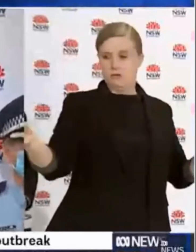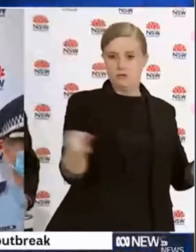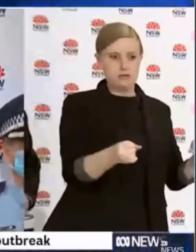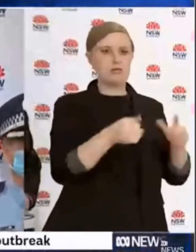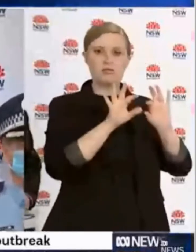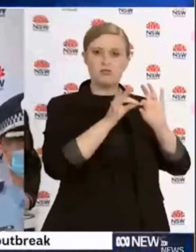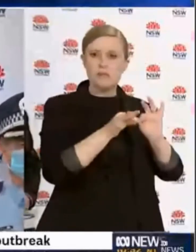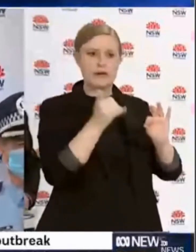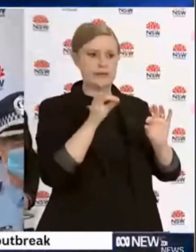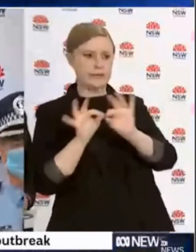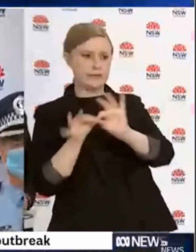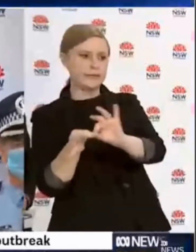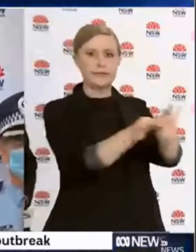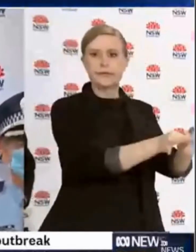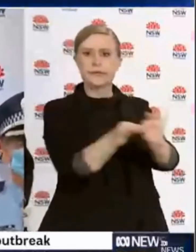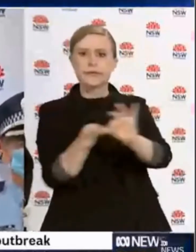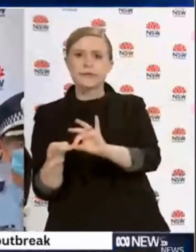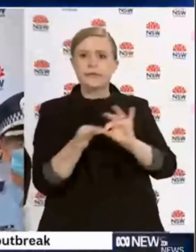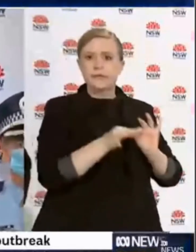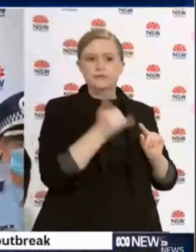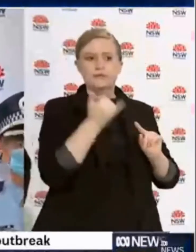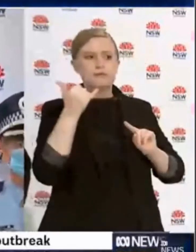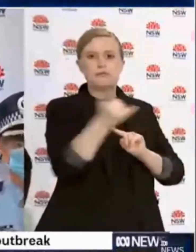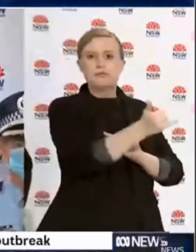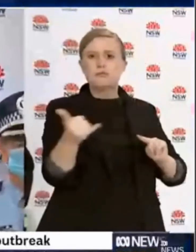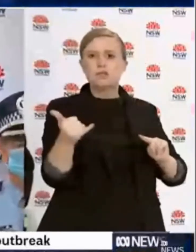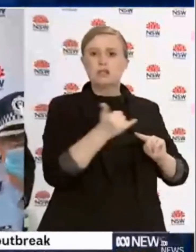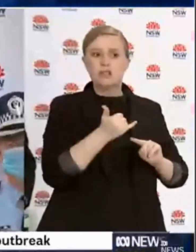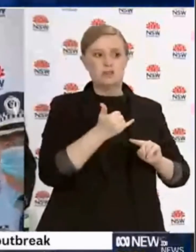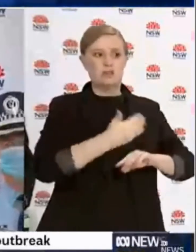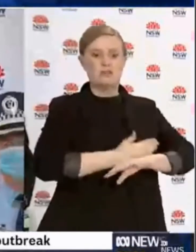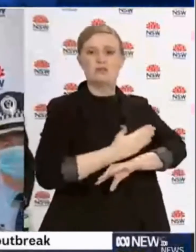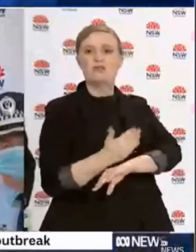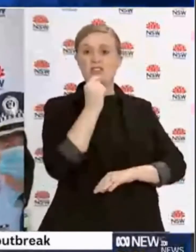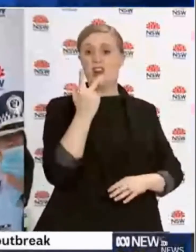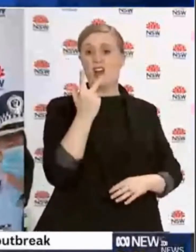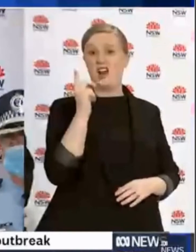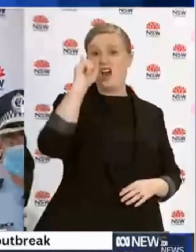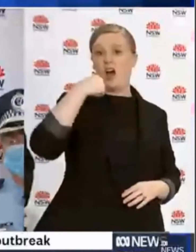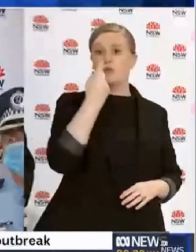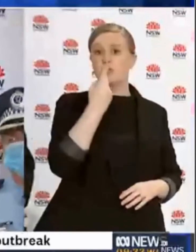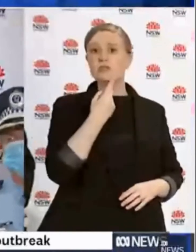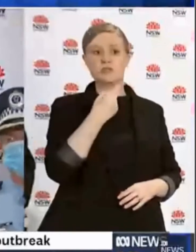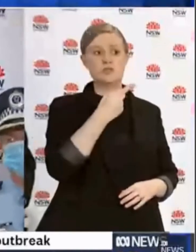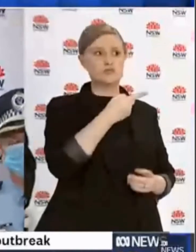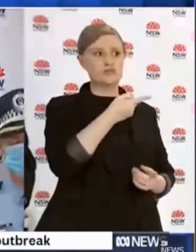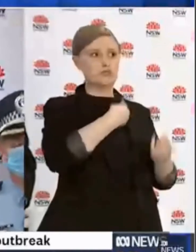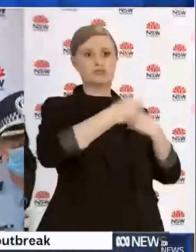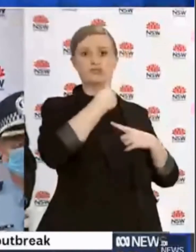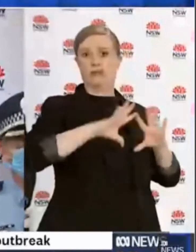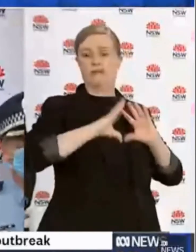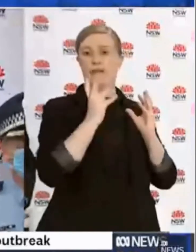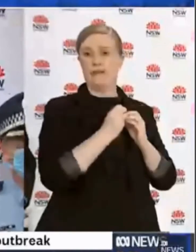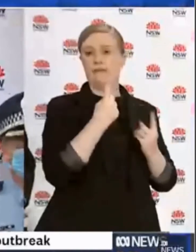occasions, and one interview with one person can take over a period of time up to 8 hours. It's quite substantial. Having